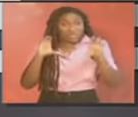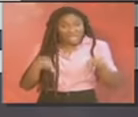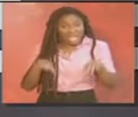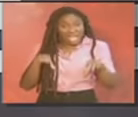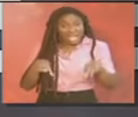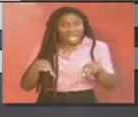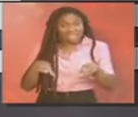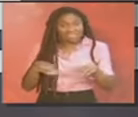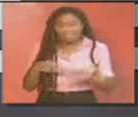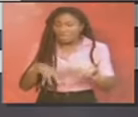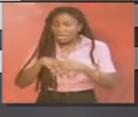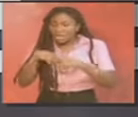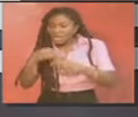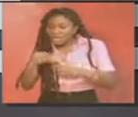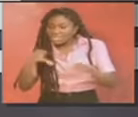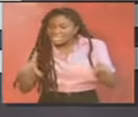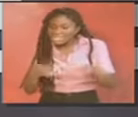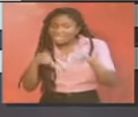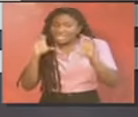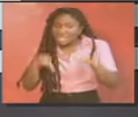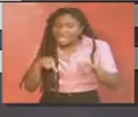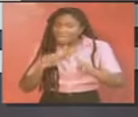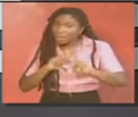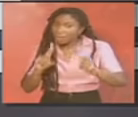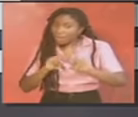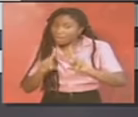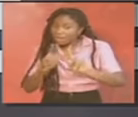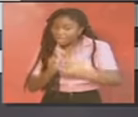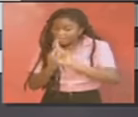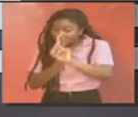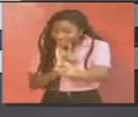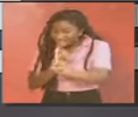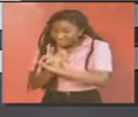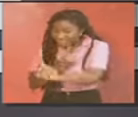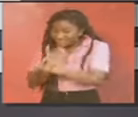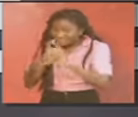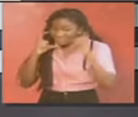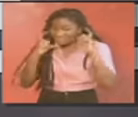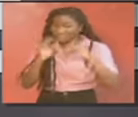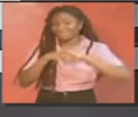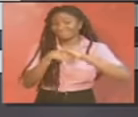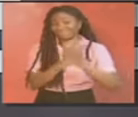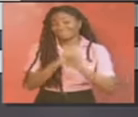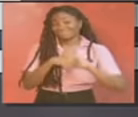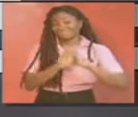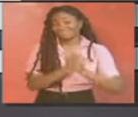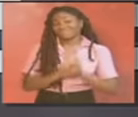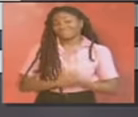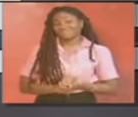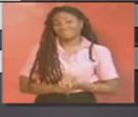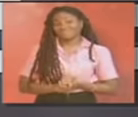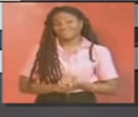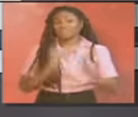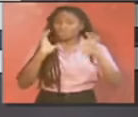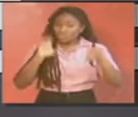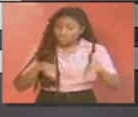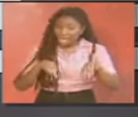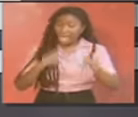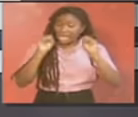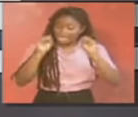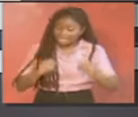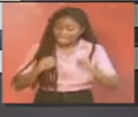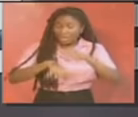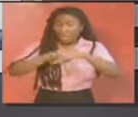feet apart, wear your mask, and wash your hands. Enjoy the outdoors, but